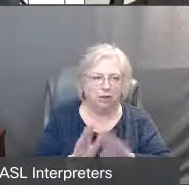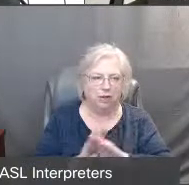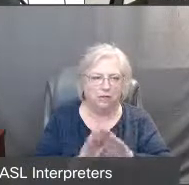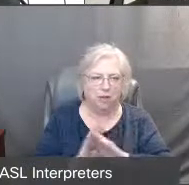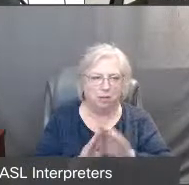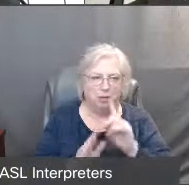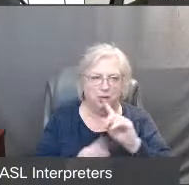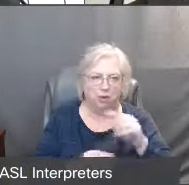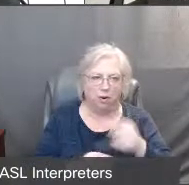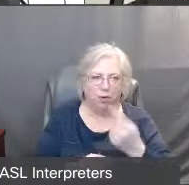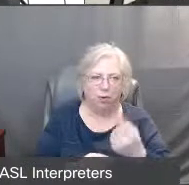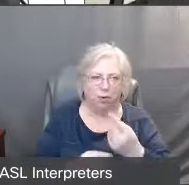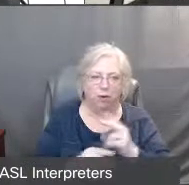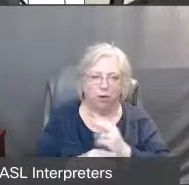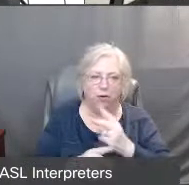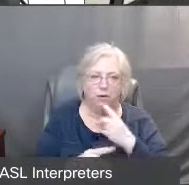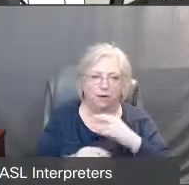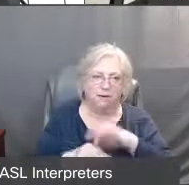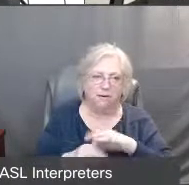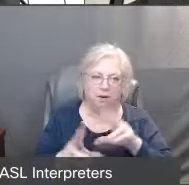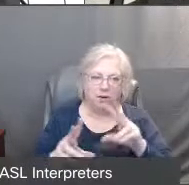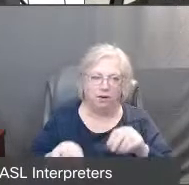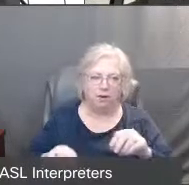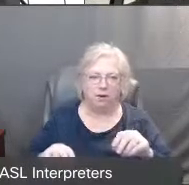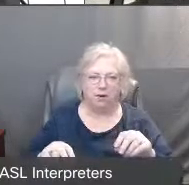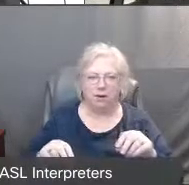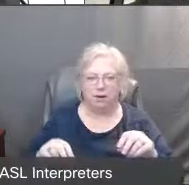one use. I vote no.